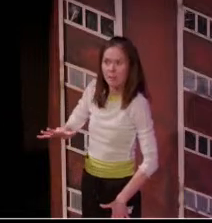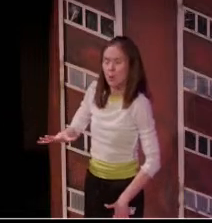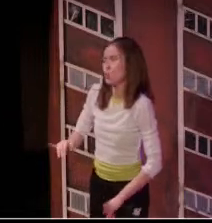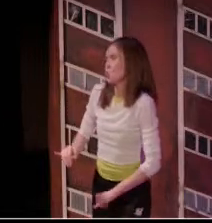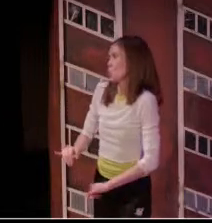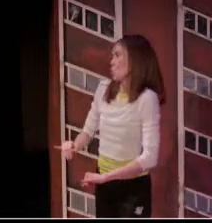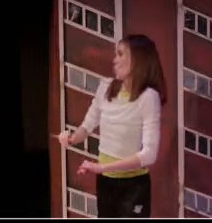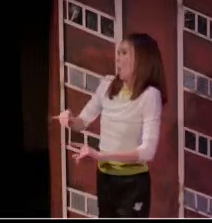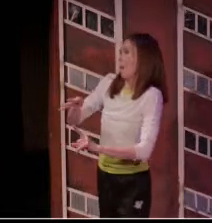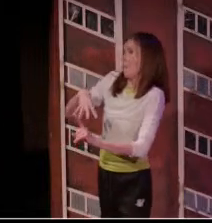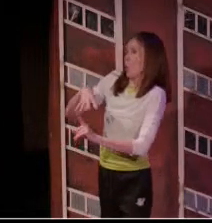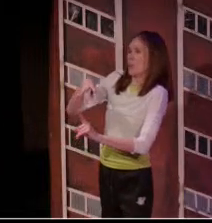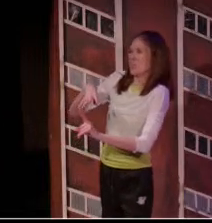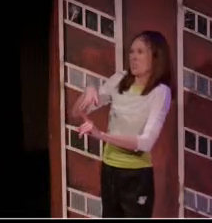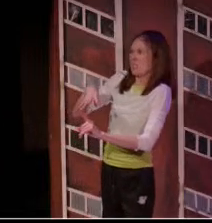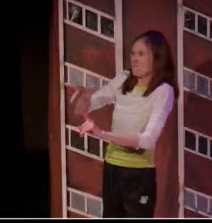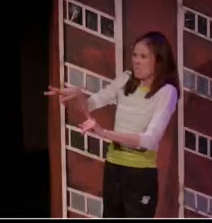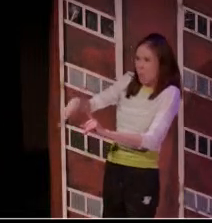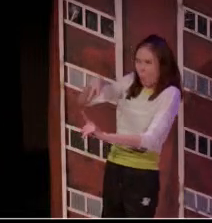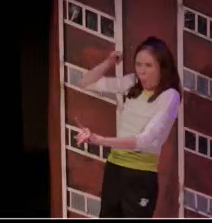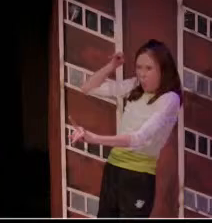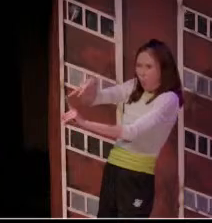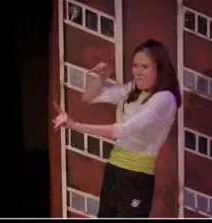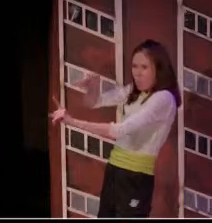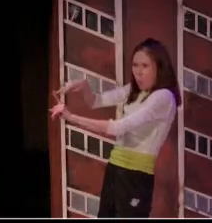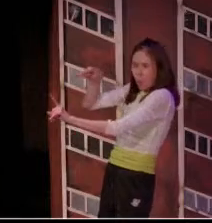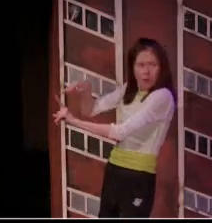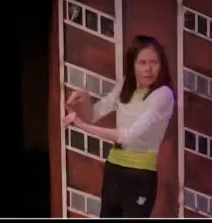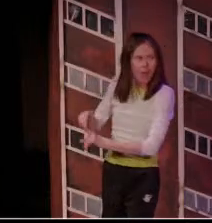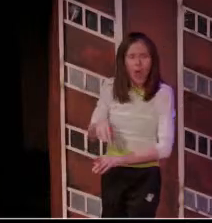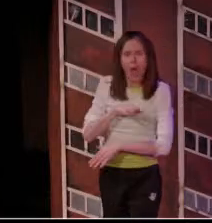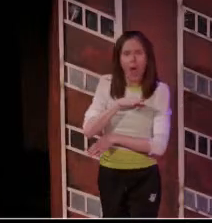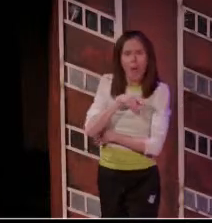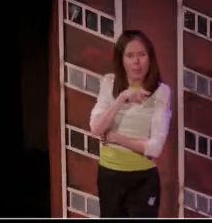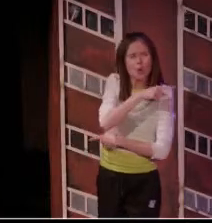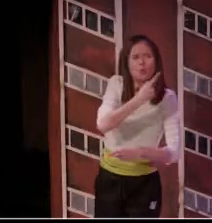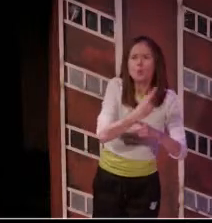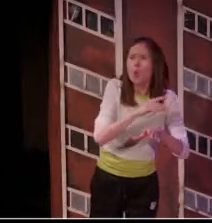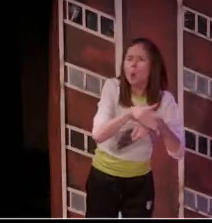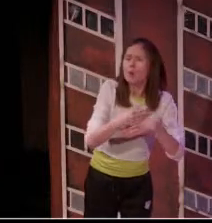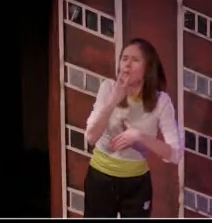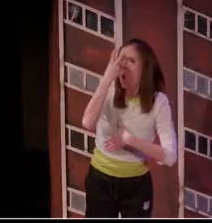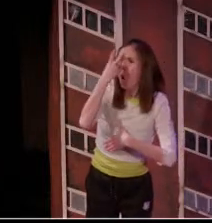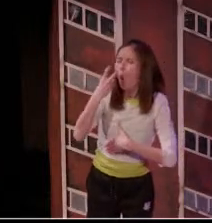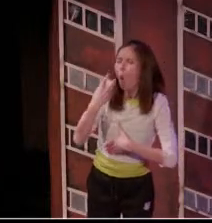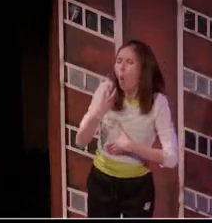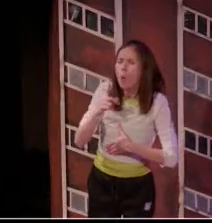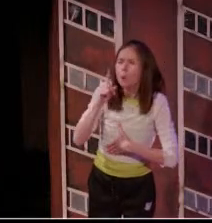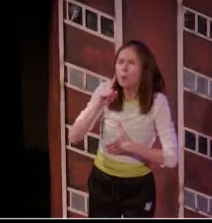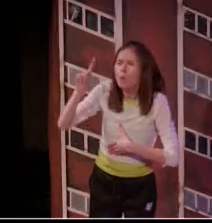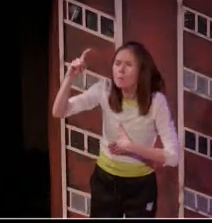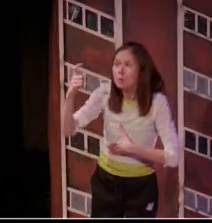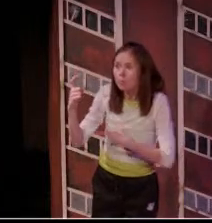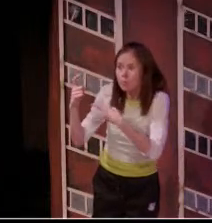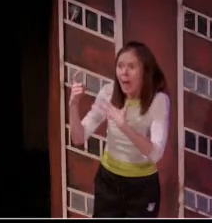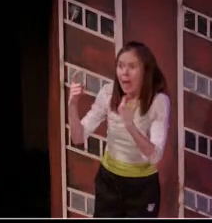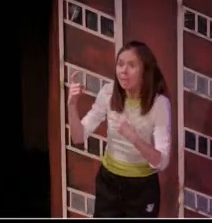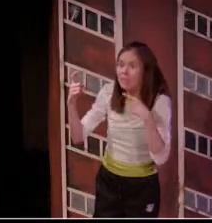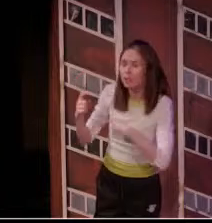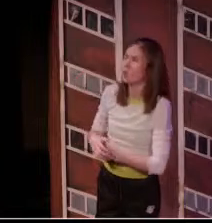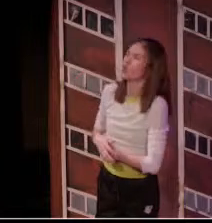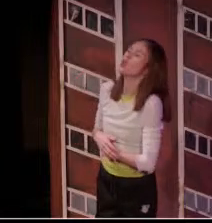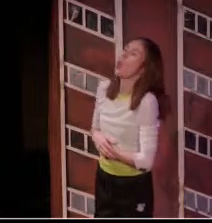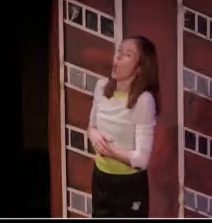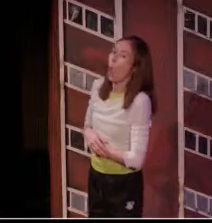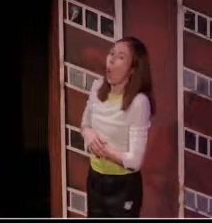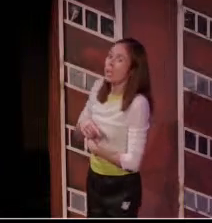hitman's targets. Does the old woman have a son or not, by the by, sir? Oh, yes, she has a son, and he